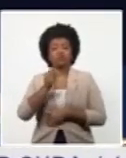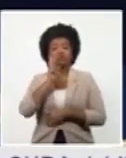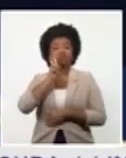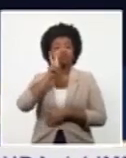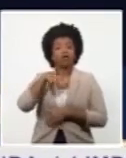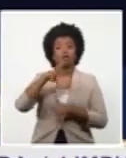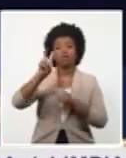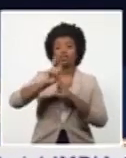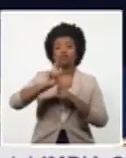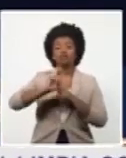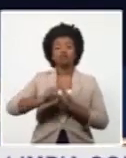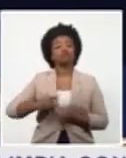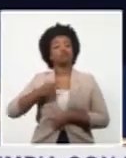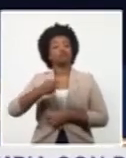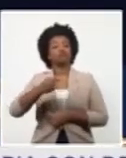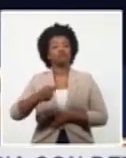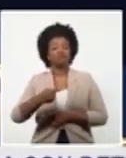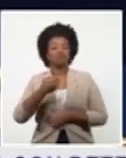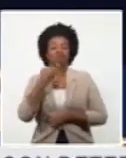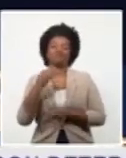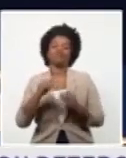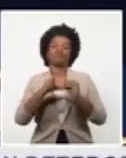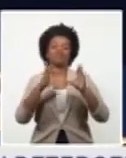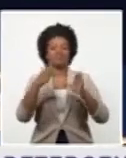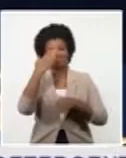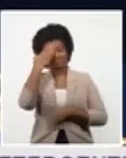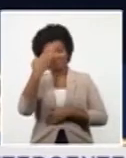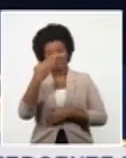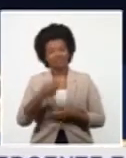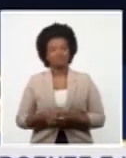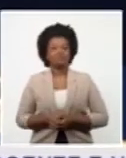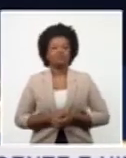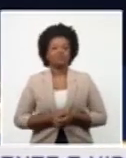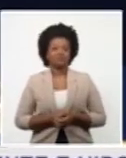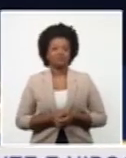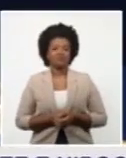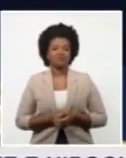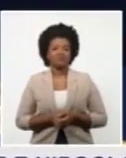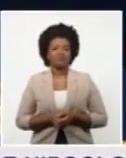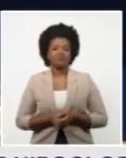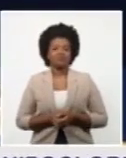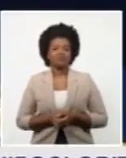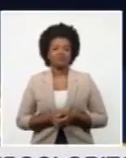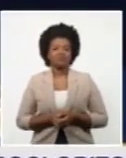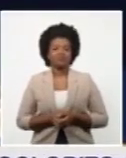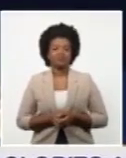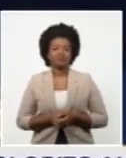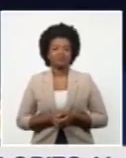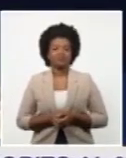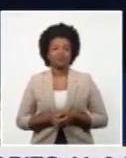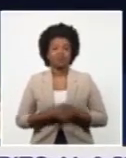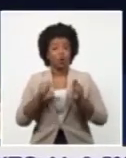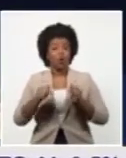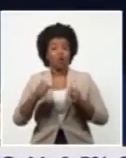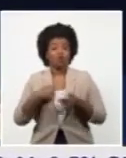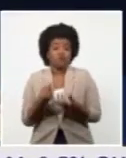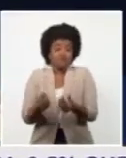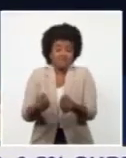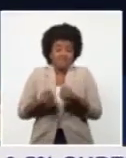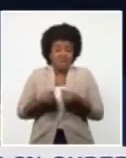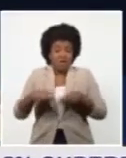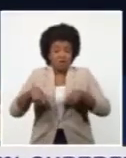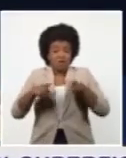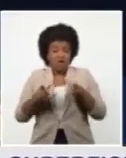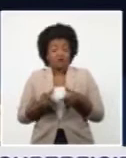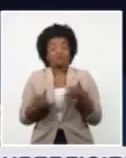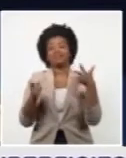really appreciate your words and good morning to all the staff with us here, and above all to all the people